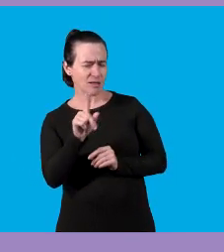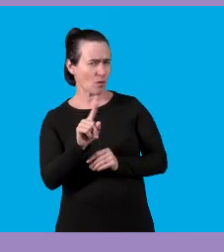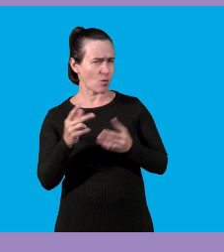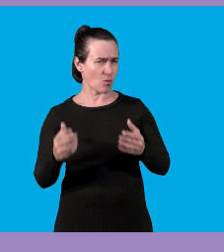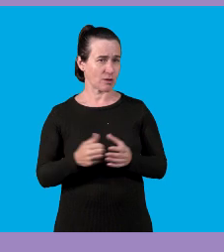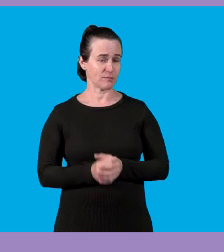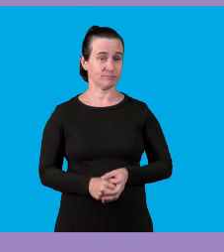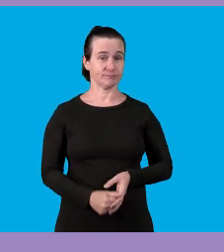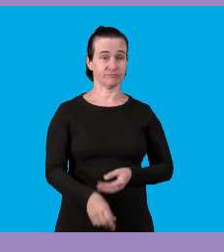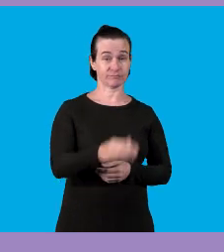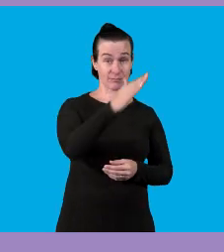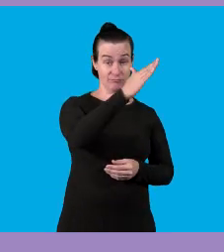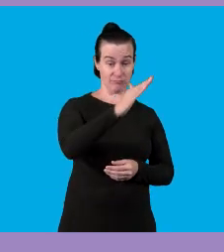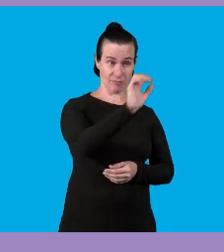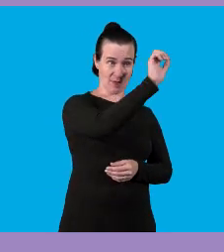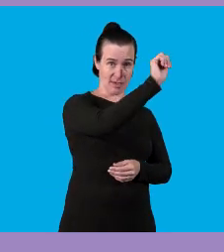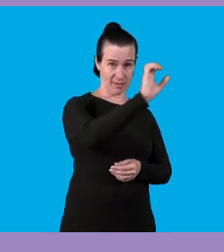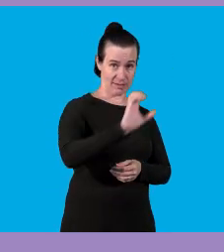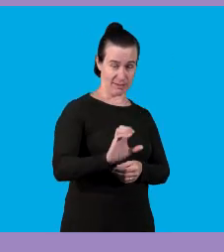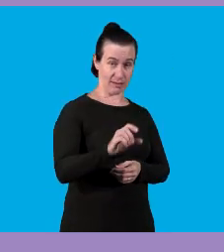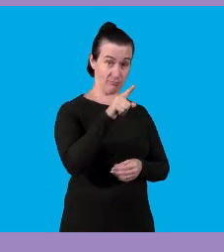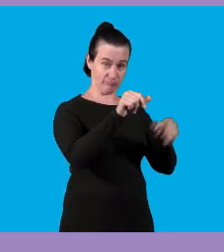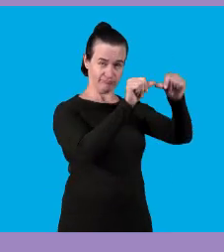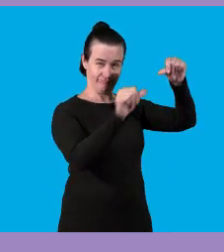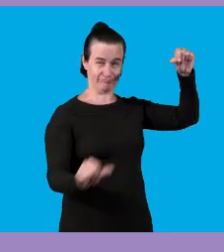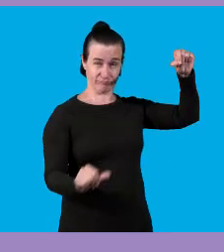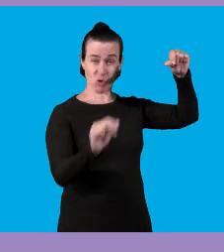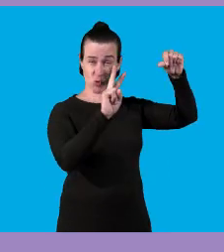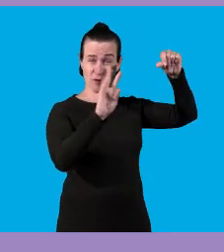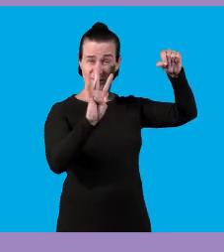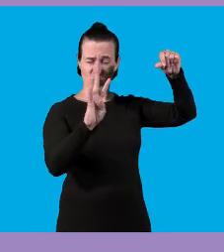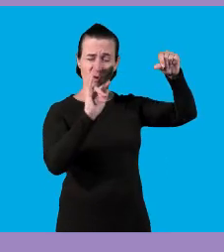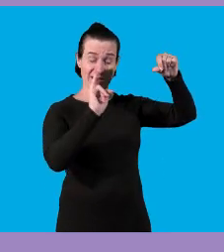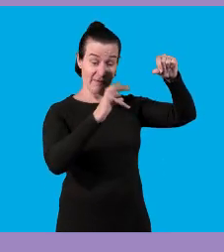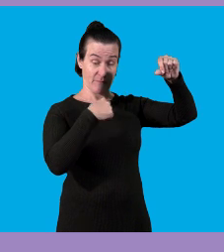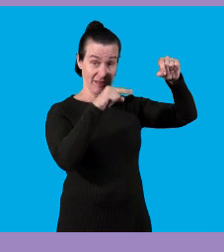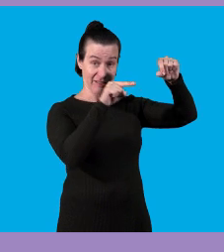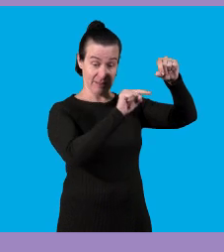side AC, if I divide it with side FG,